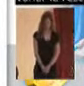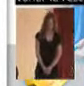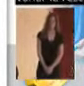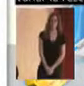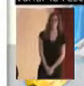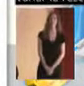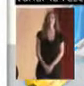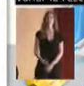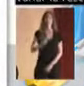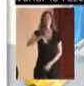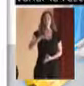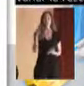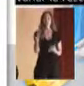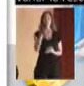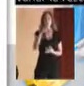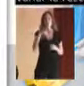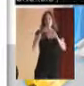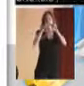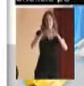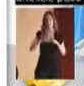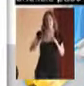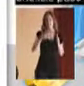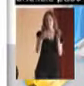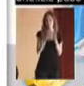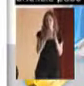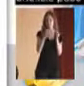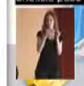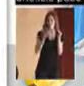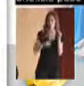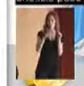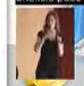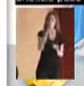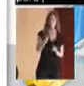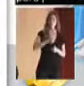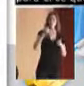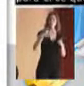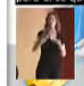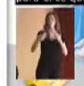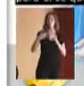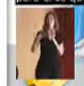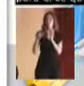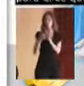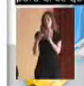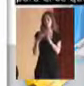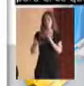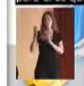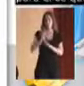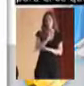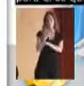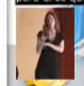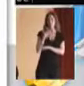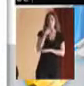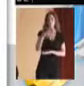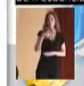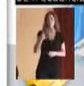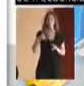the resolution could change, we found that the low resolution analysis was more useful than the